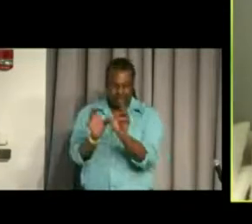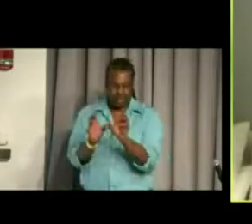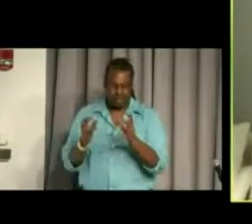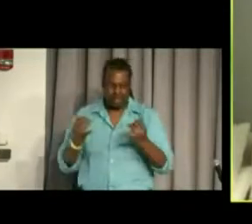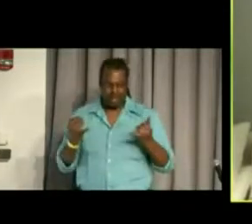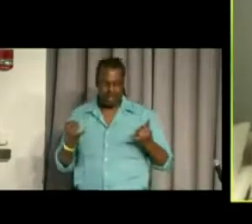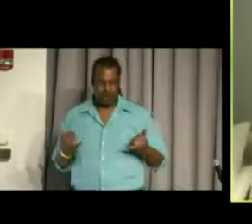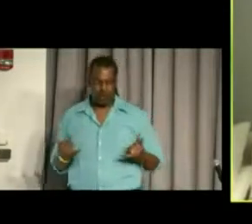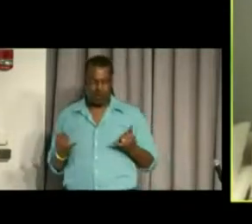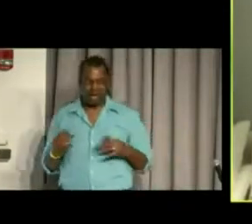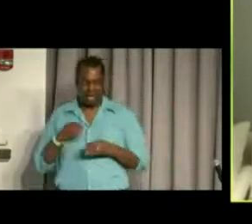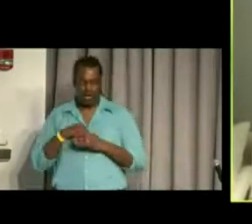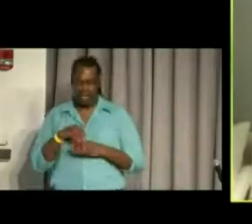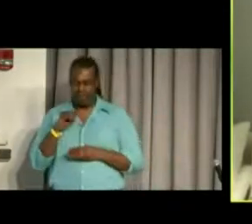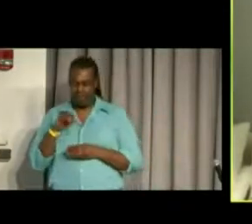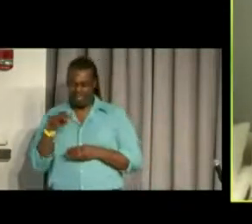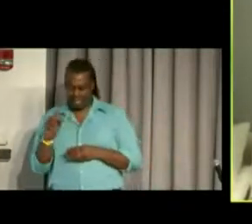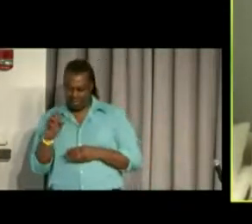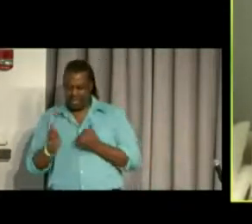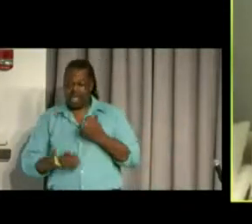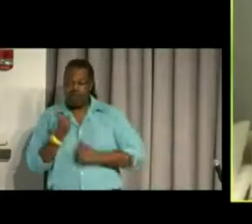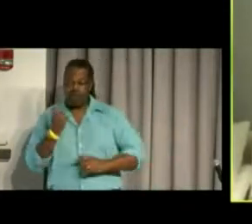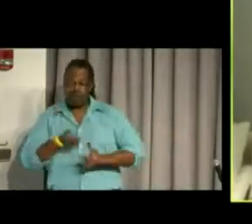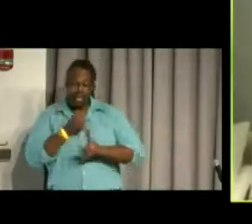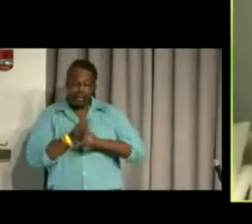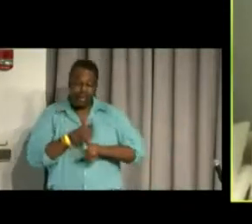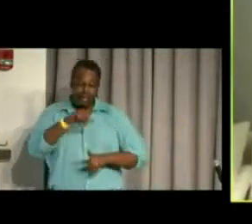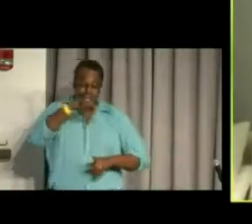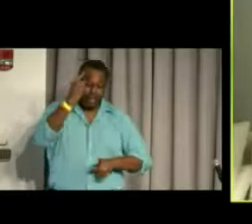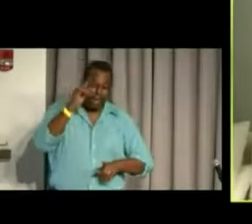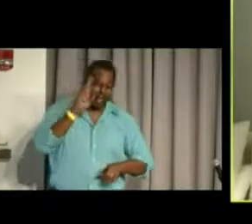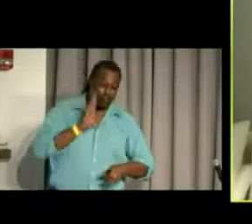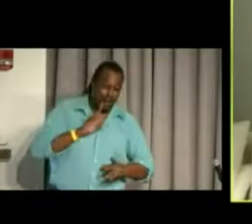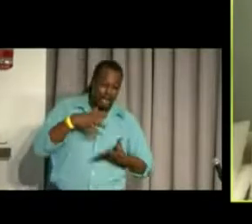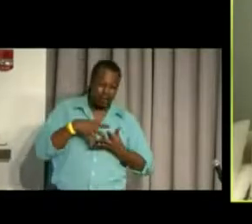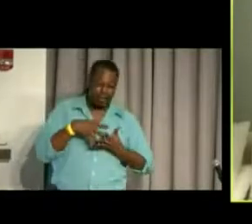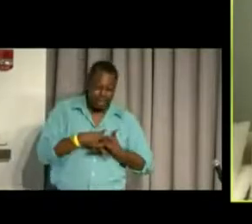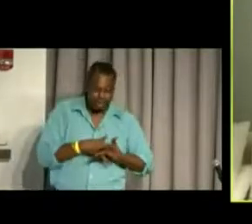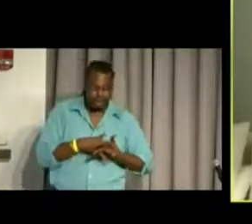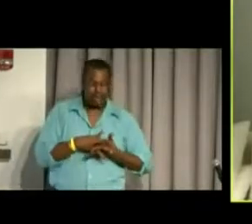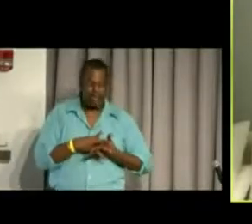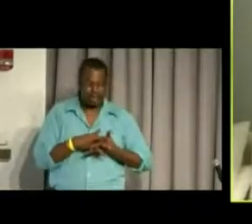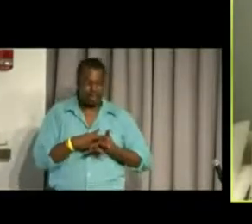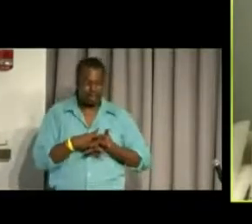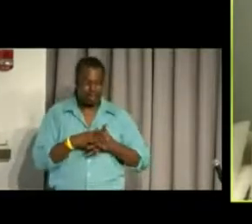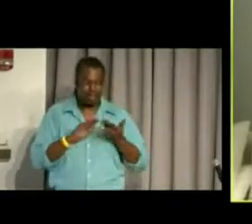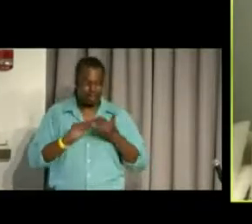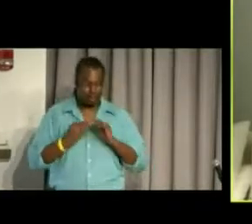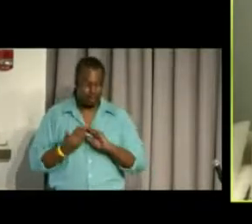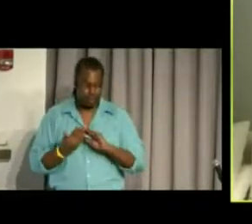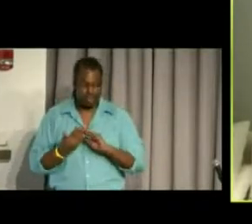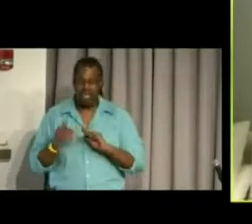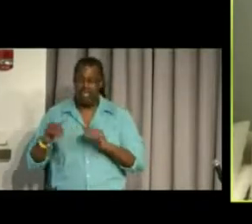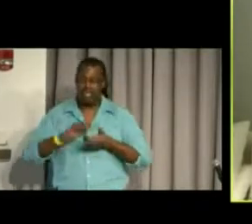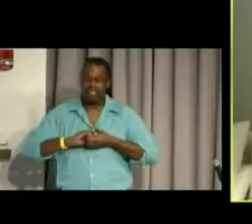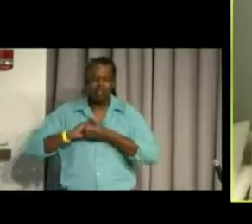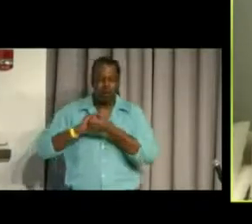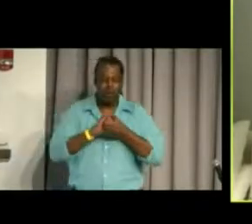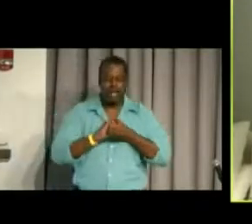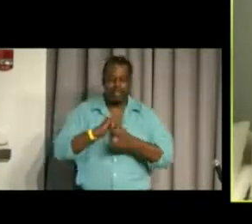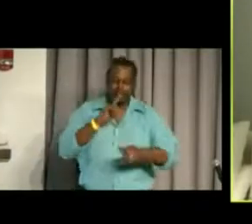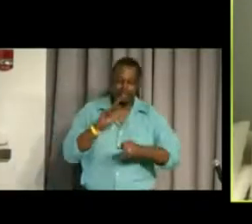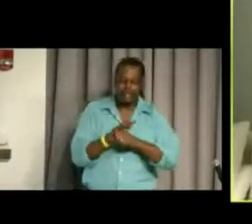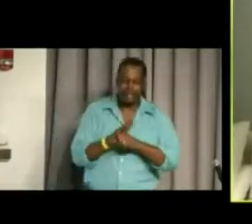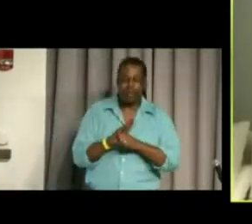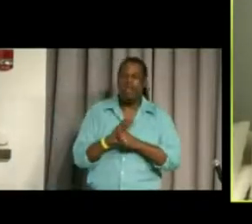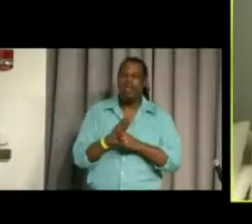and impacting primarily Black, Brown, Indigenous, and poor communities. The coalition is dedicated to building community-led